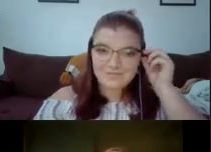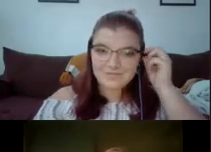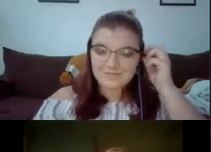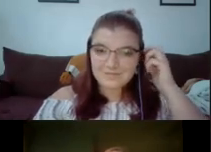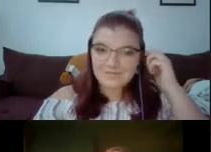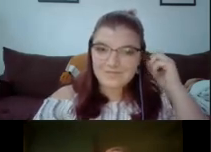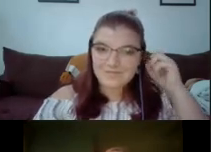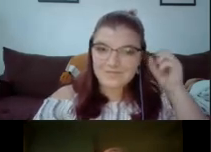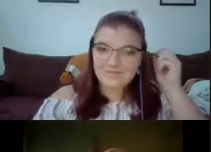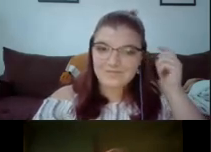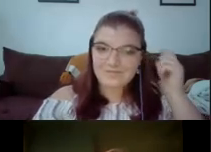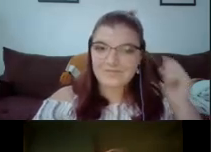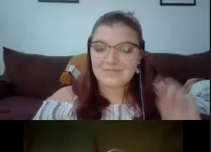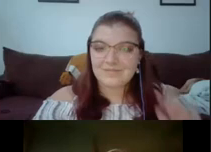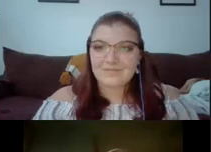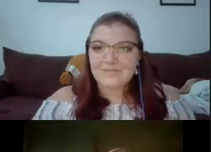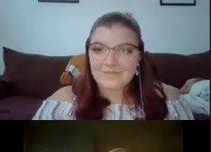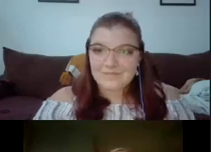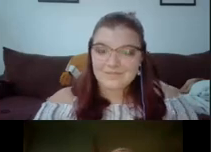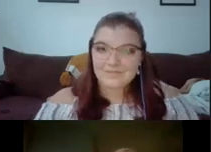become the